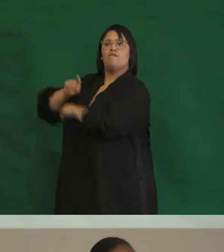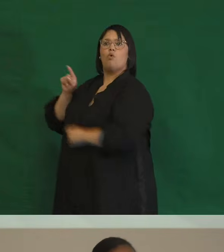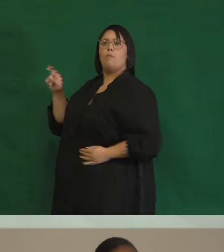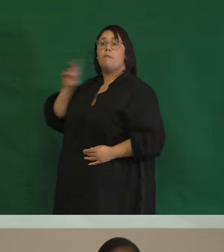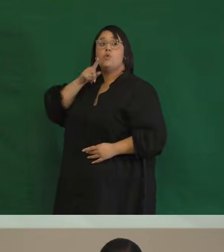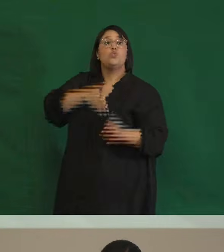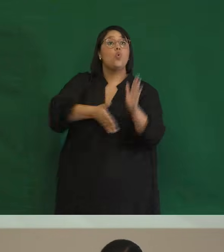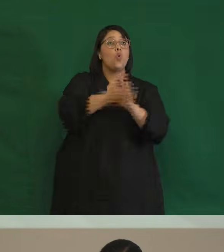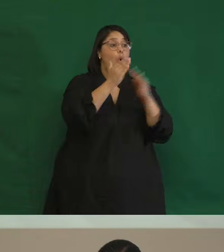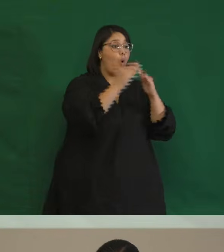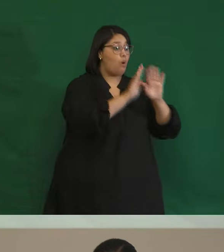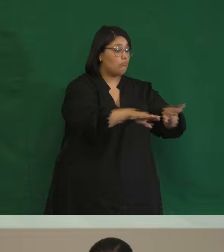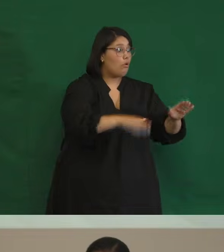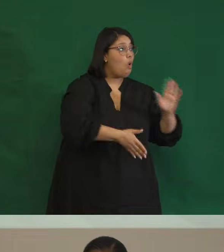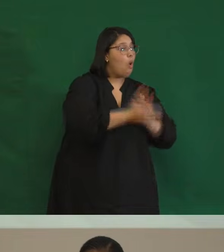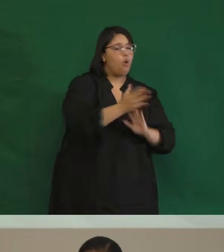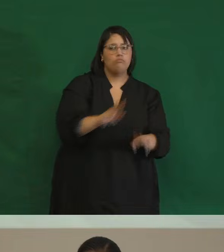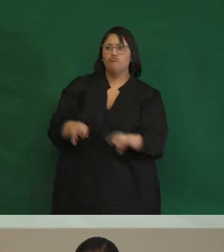home.